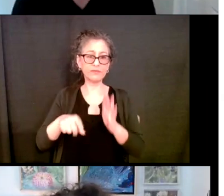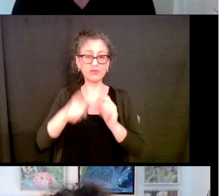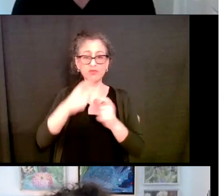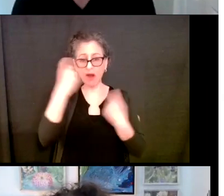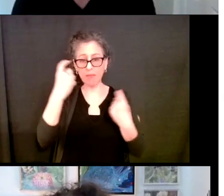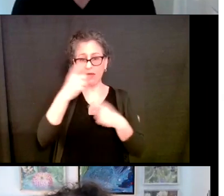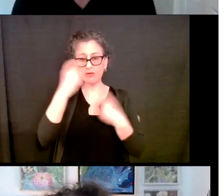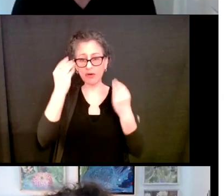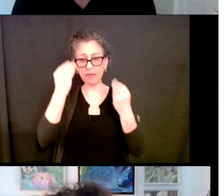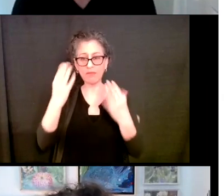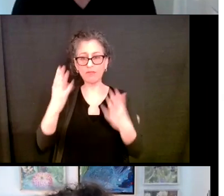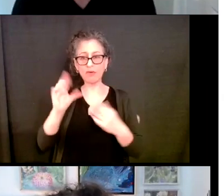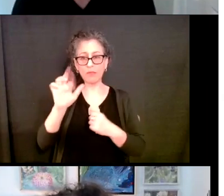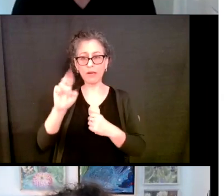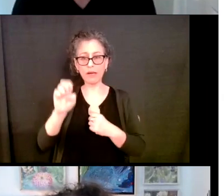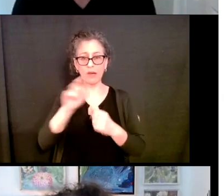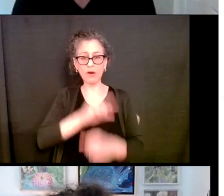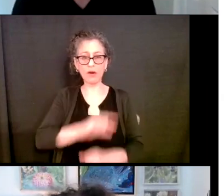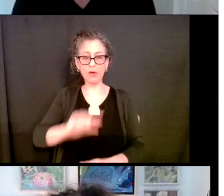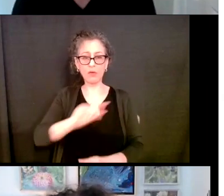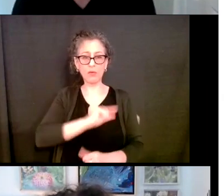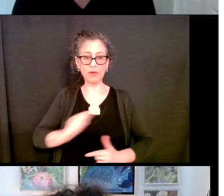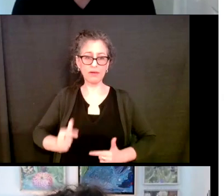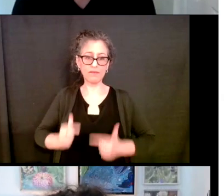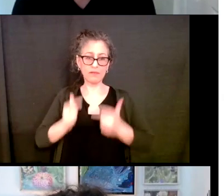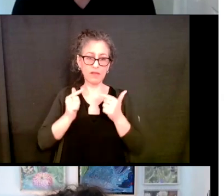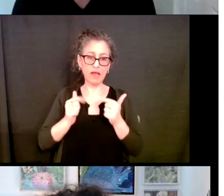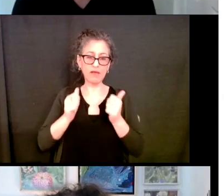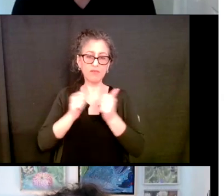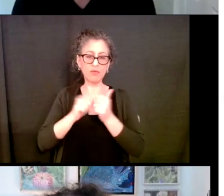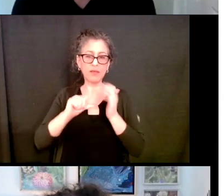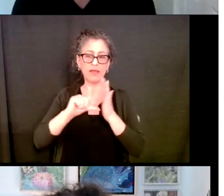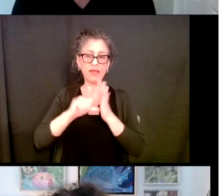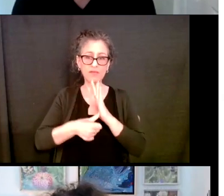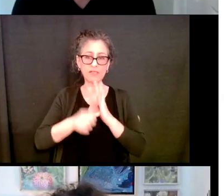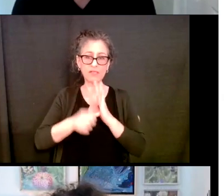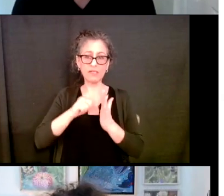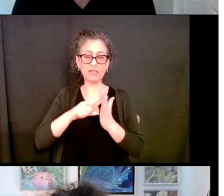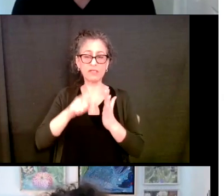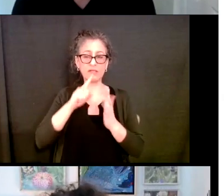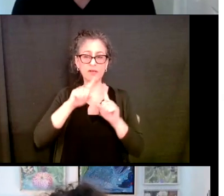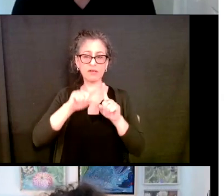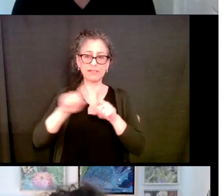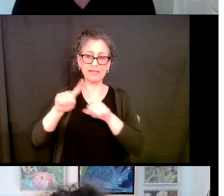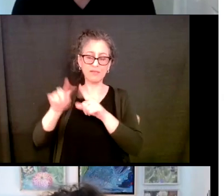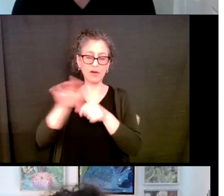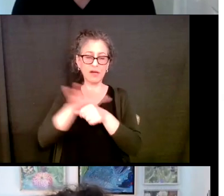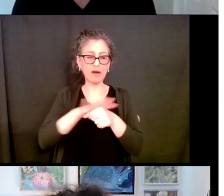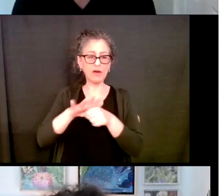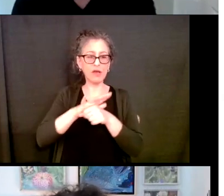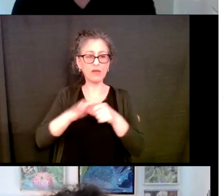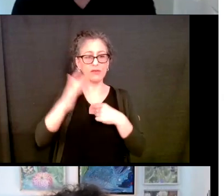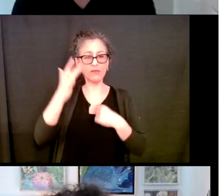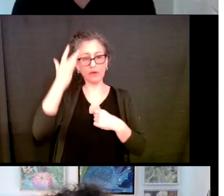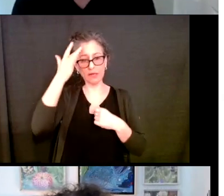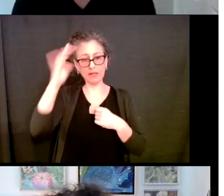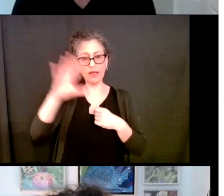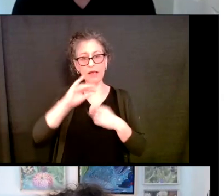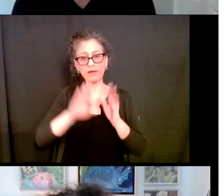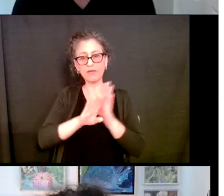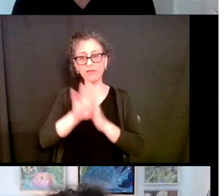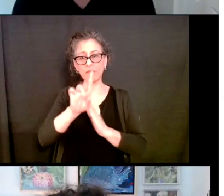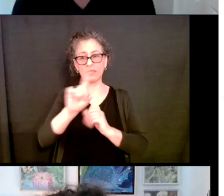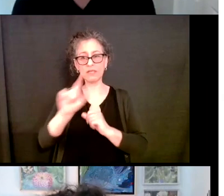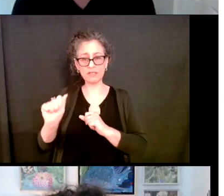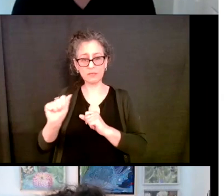trauma-informed care, and quality of life, with an emphasis on these substantive areas in intellectual and developmental disability